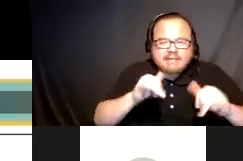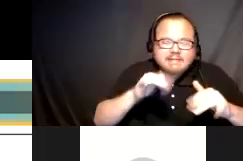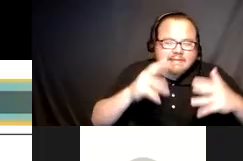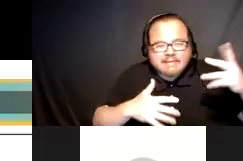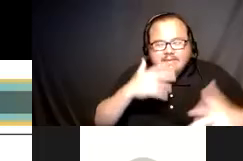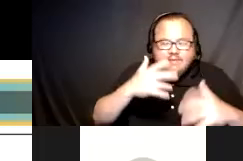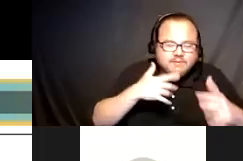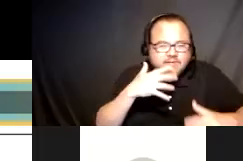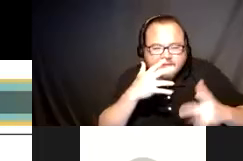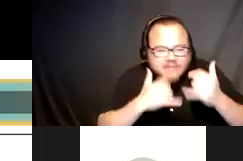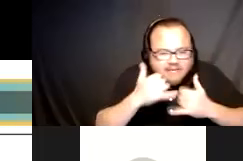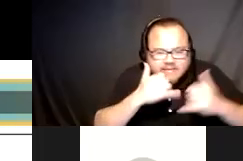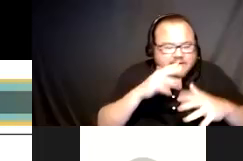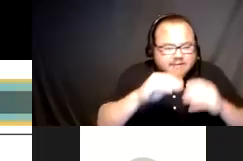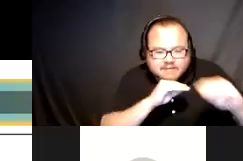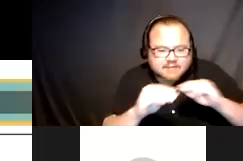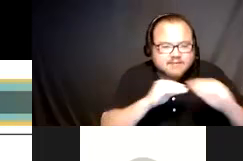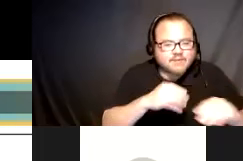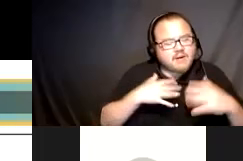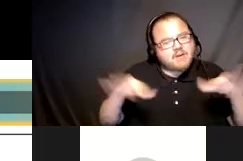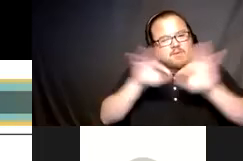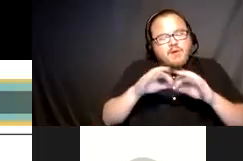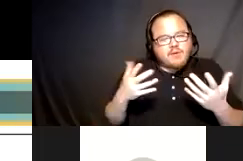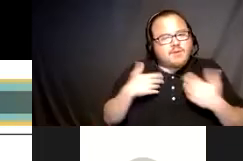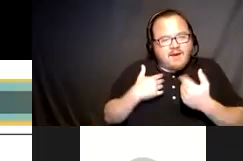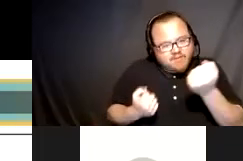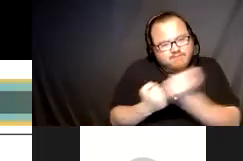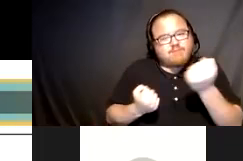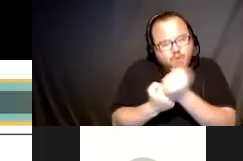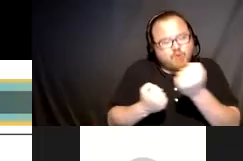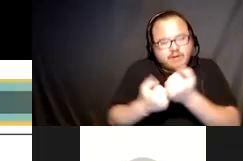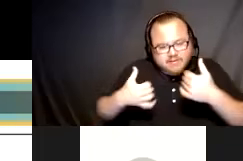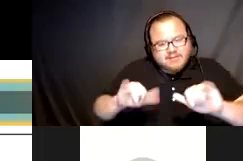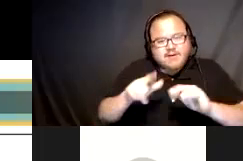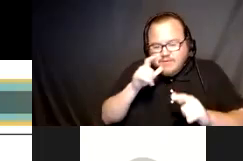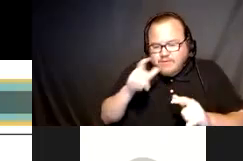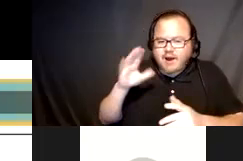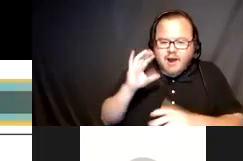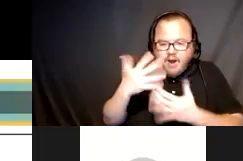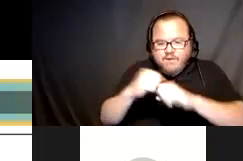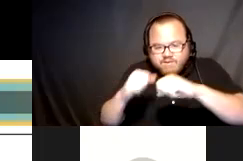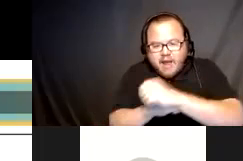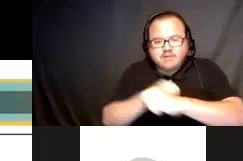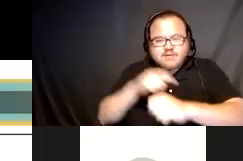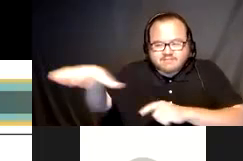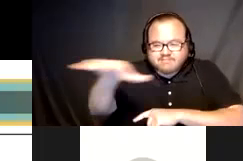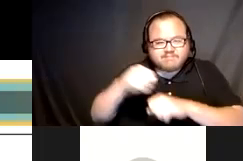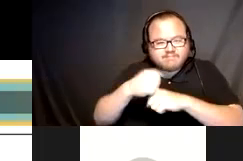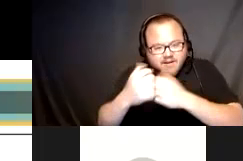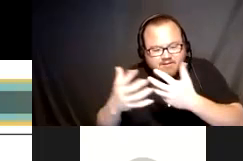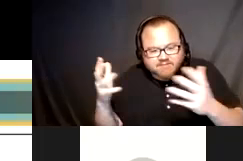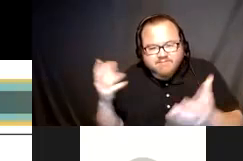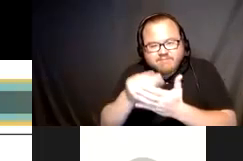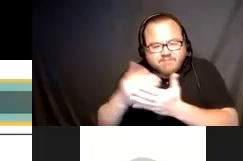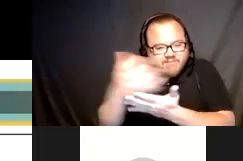really exciting to see. We have some support of our foundation that is doing some fundraising to be able to make those spaces